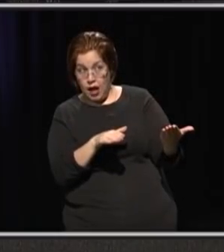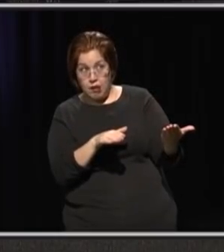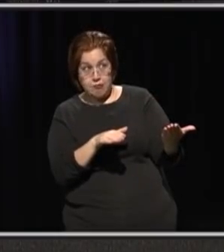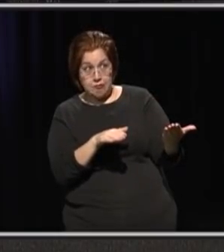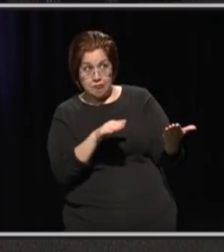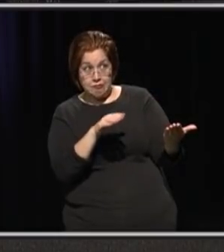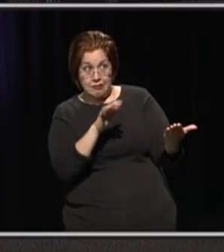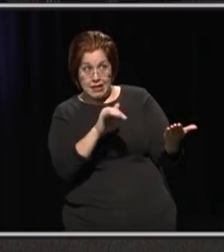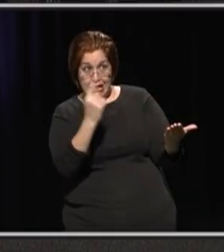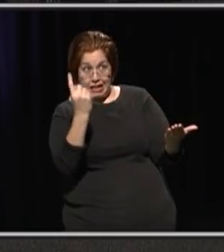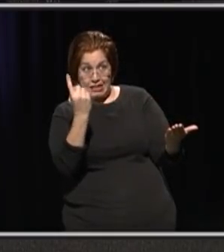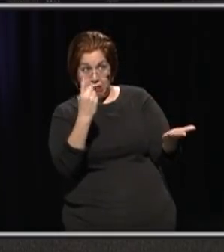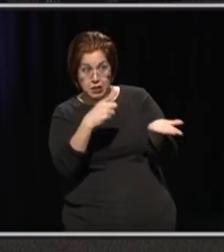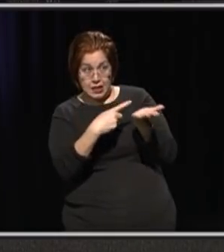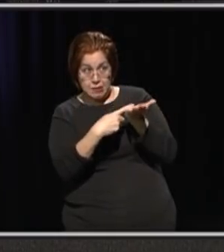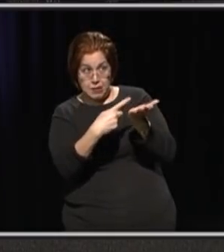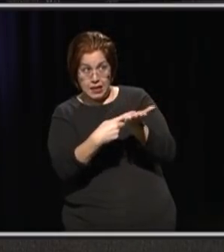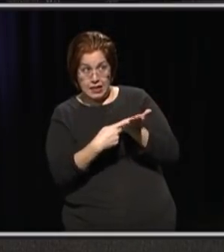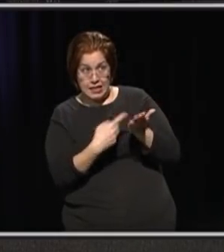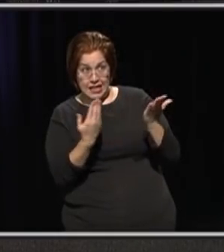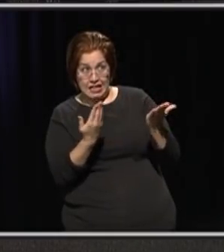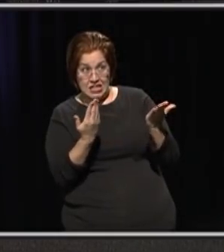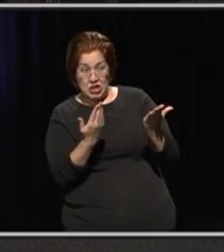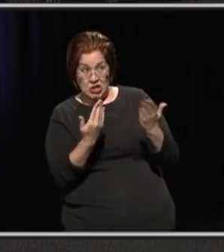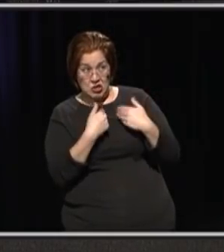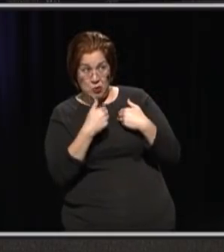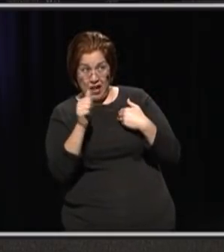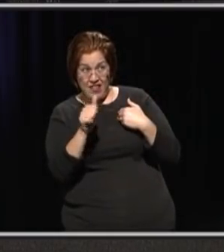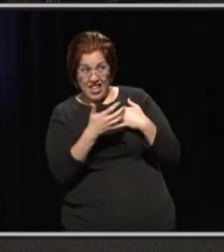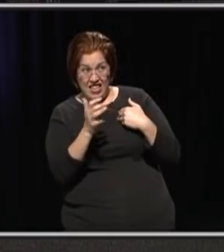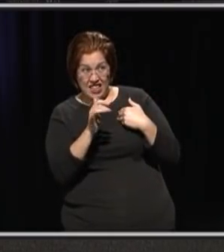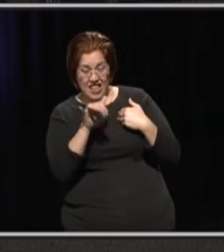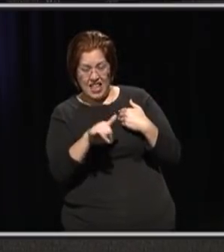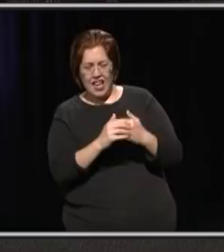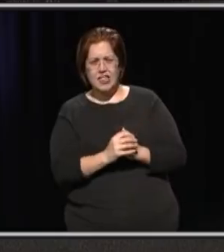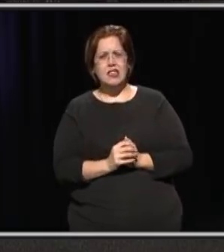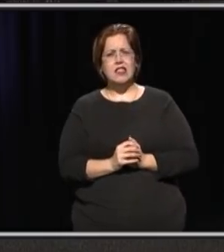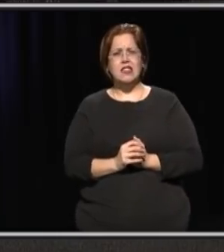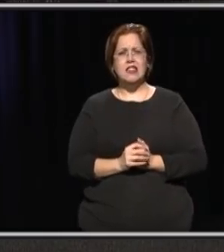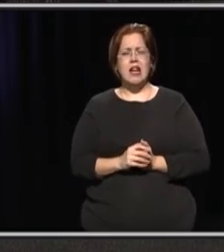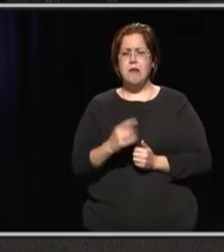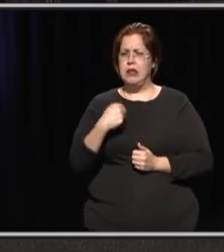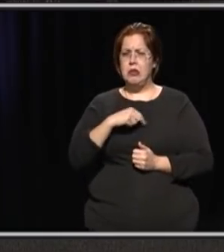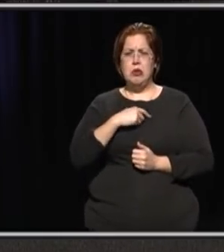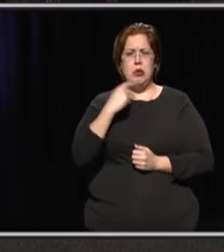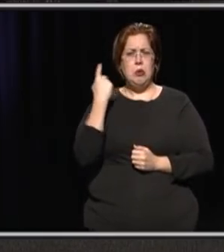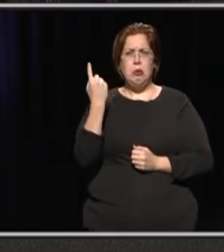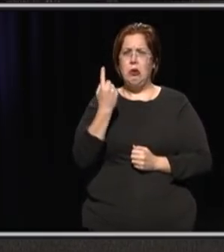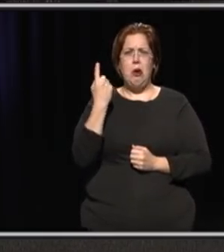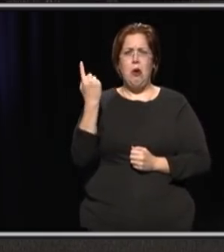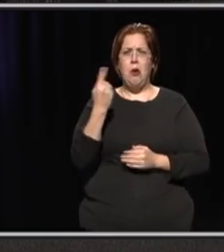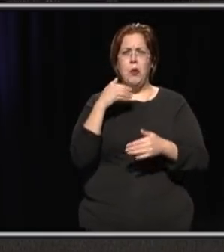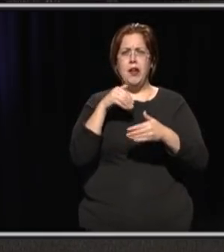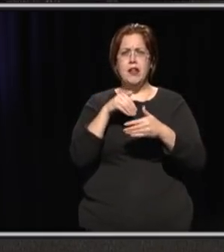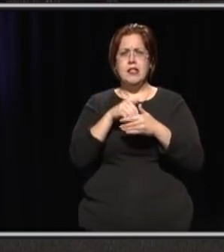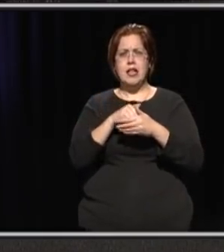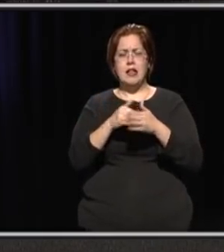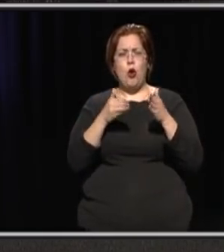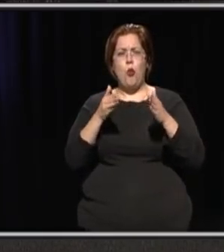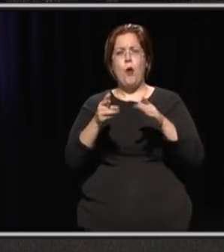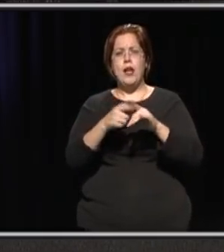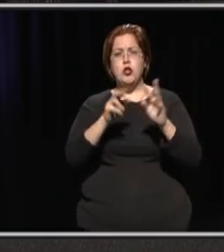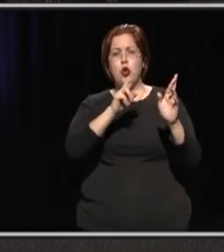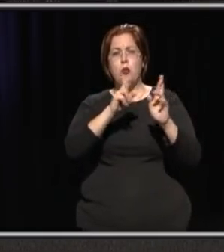Is this something that's being discussed here? Do we have anything like that here? So we're always in a mode of preparing